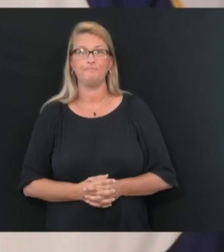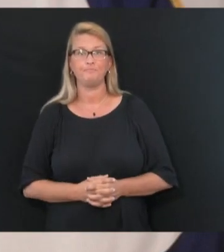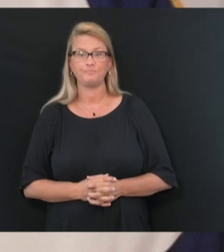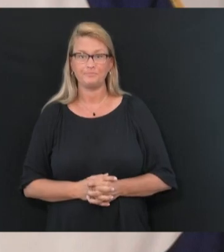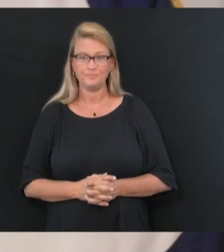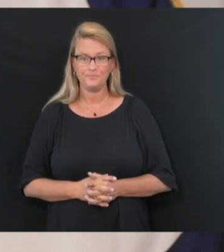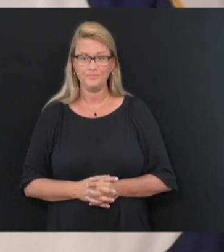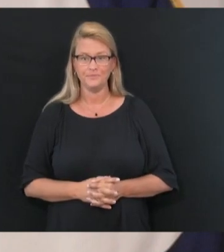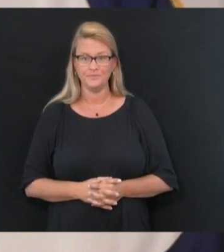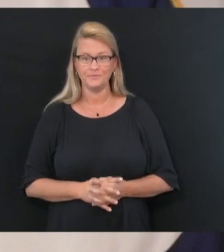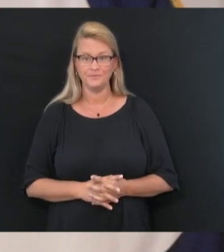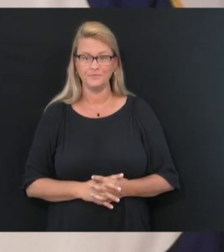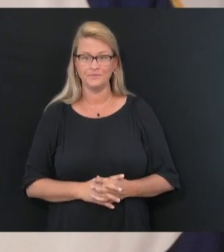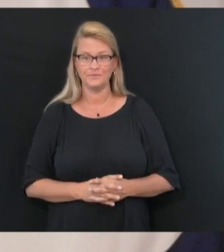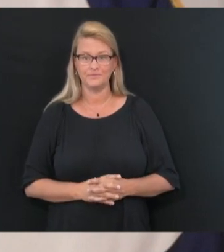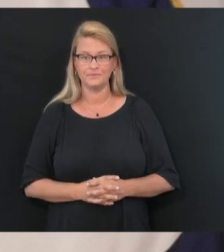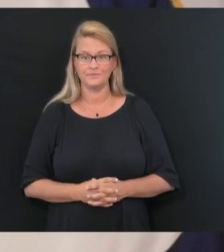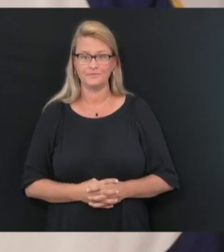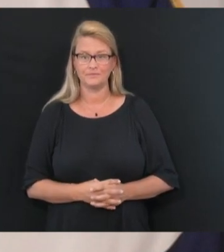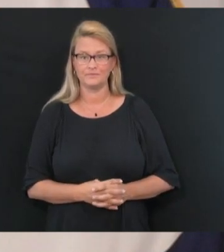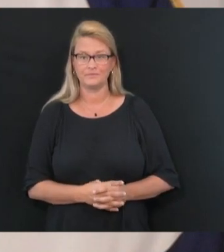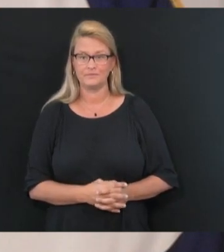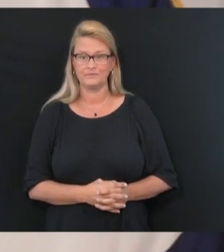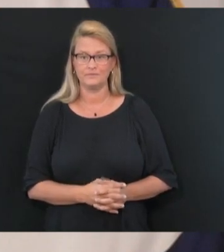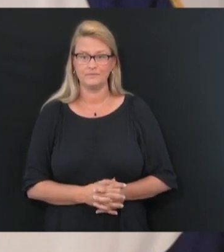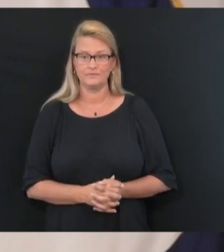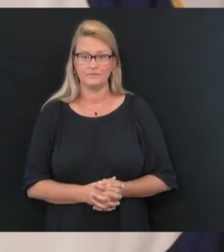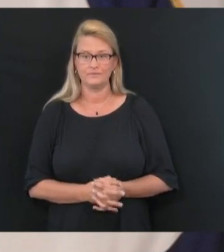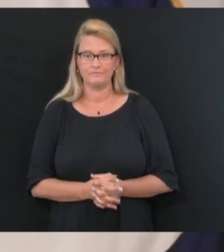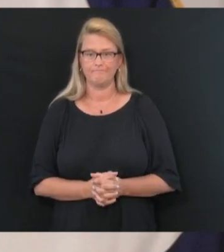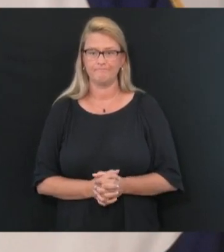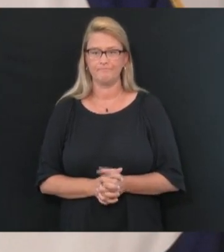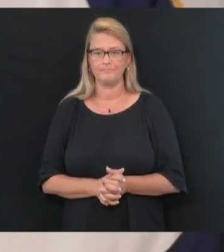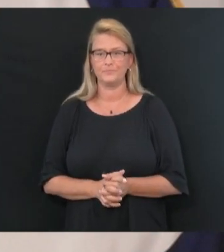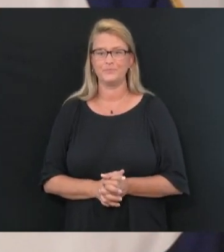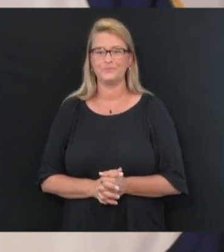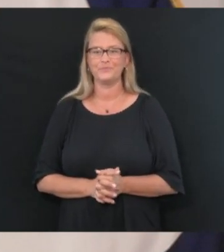Let me just say this. Let me try to make this